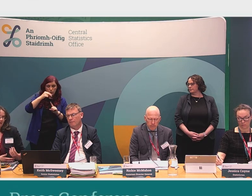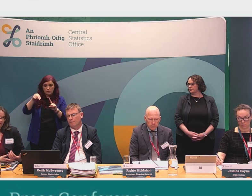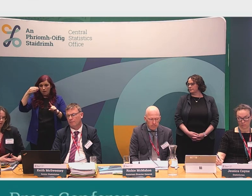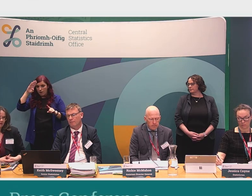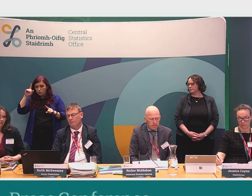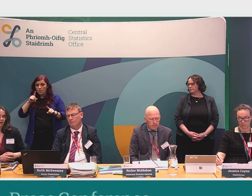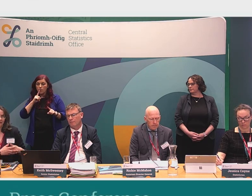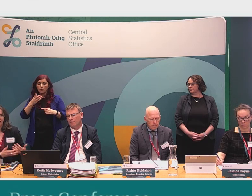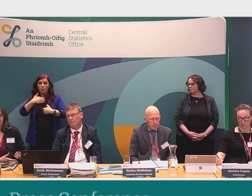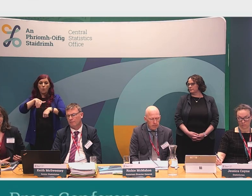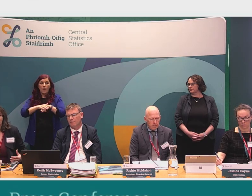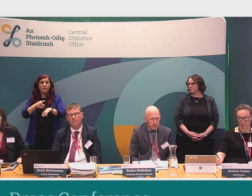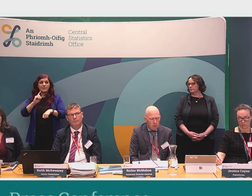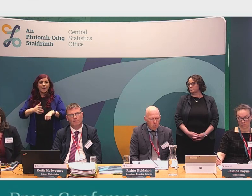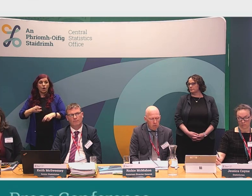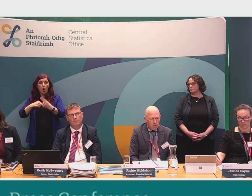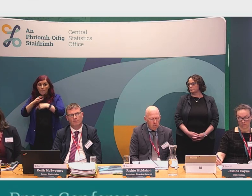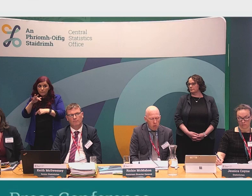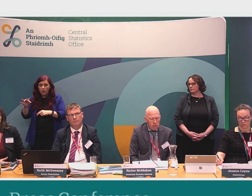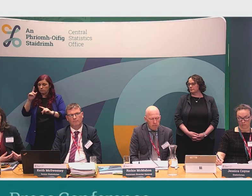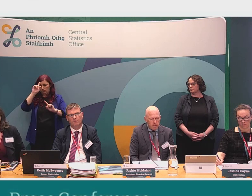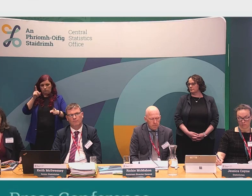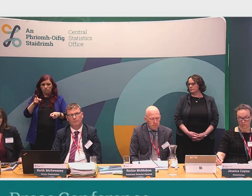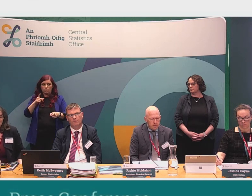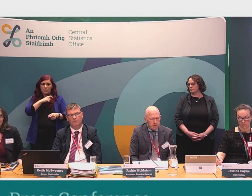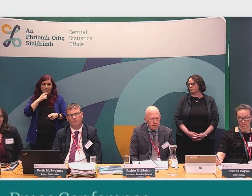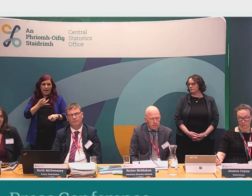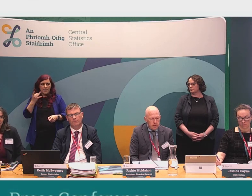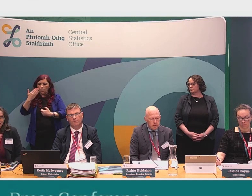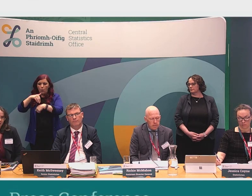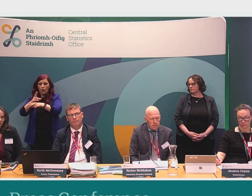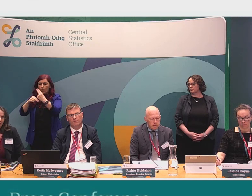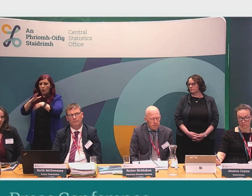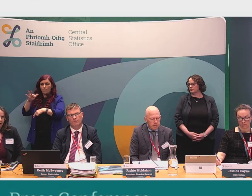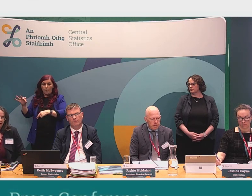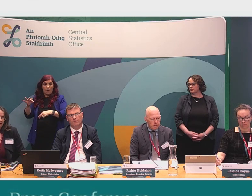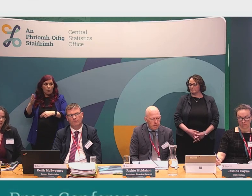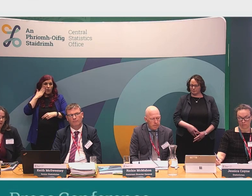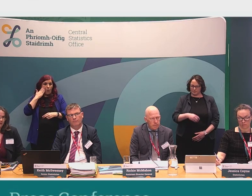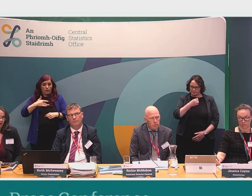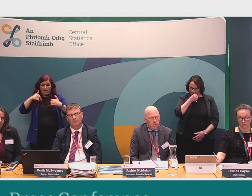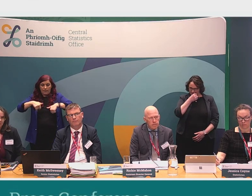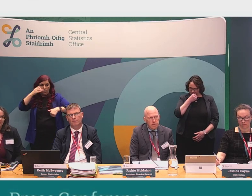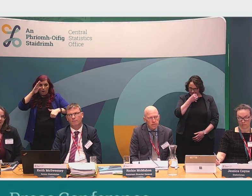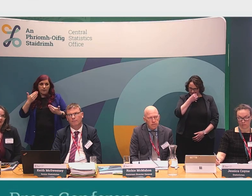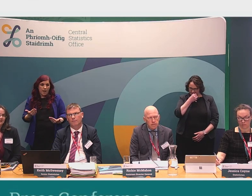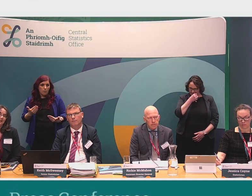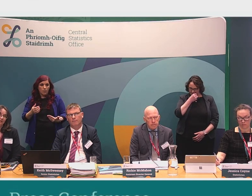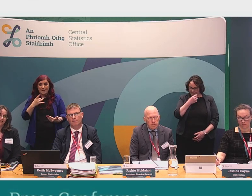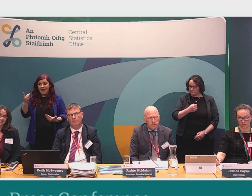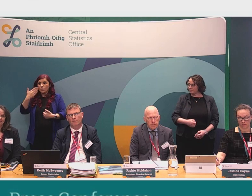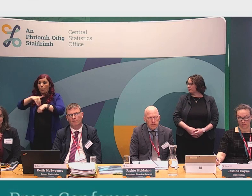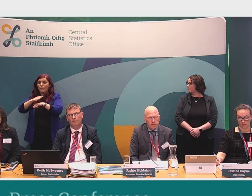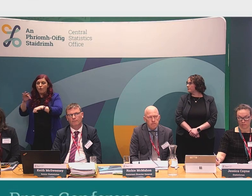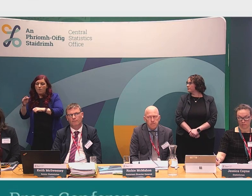the experience is, we're not going to have a geographic breakdown. These are people who are obviously living in Ireland and will need support no matter where these experiences happened. But yeah, thanks, Hannah, for